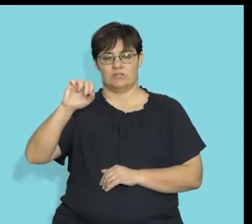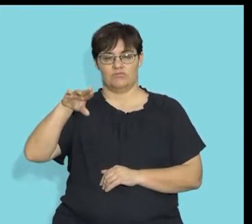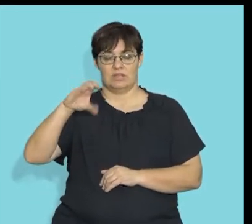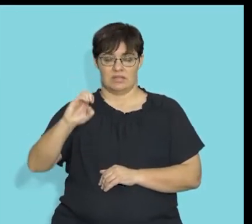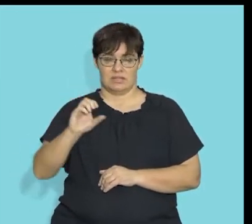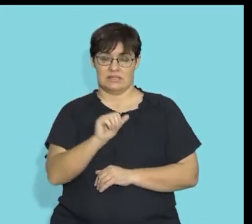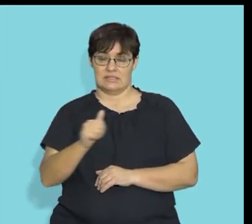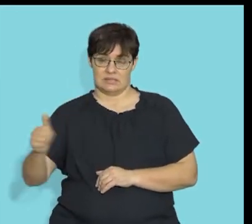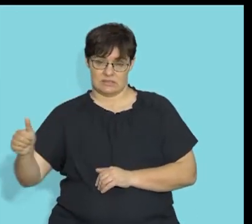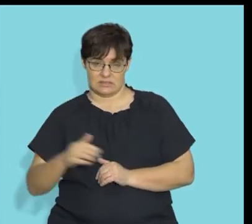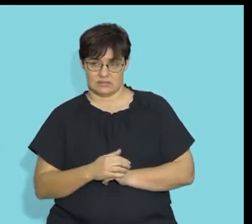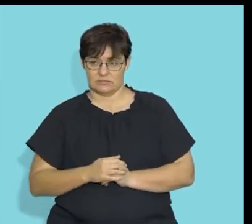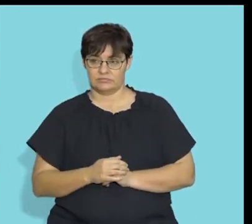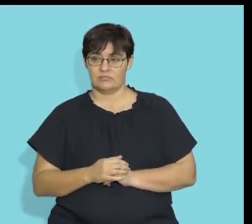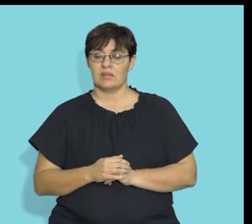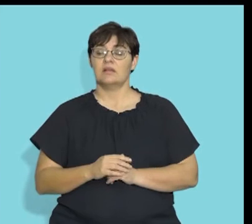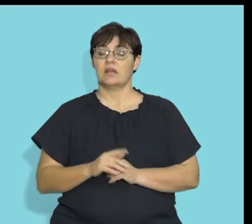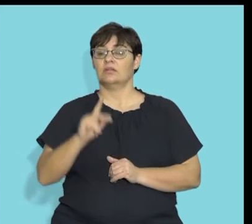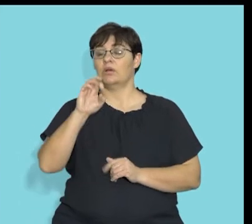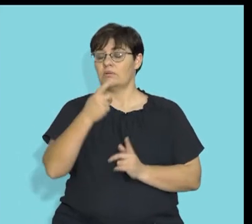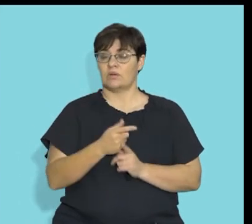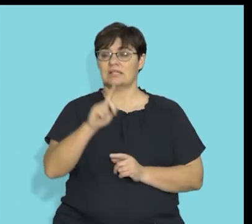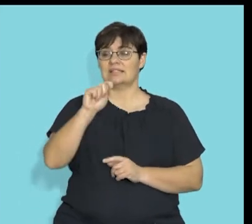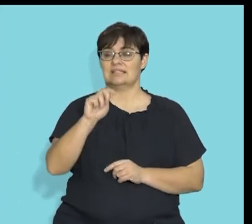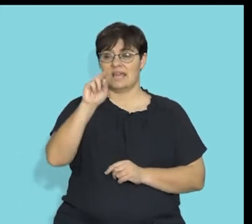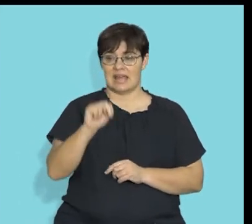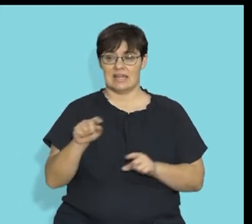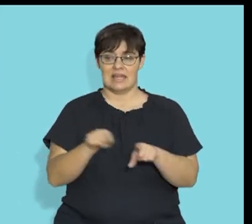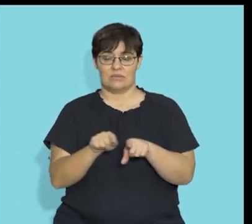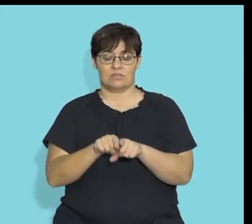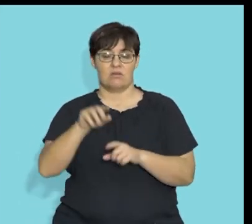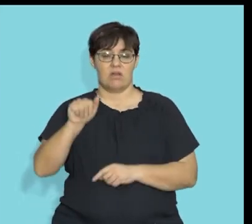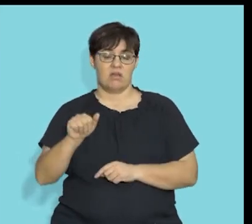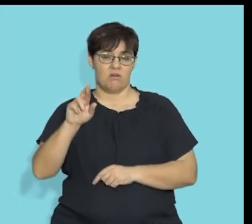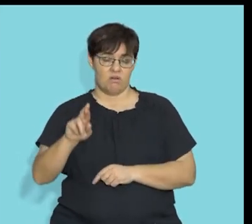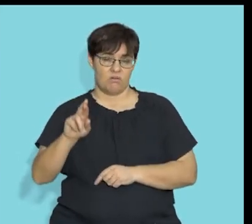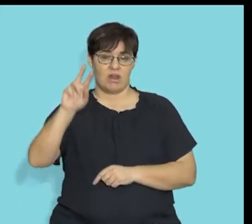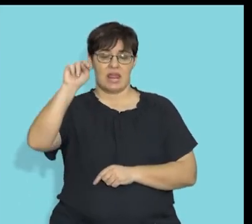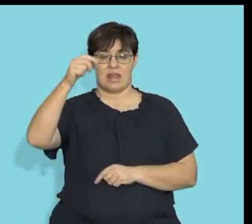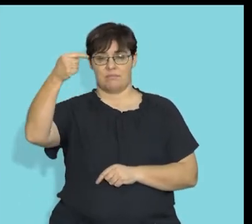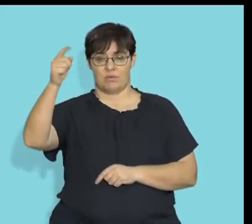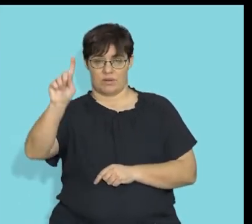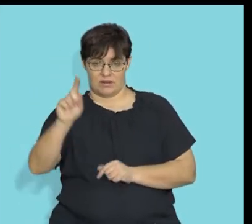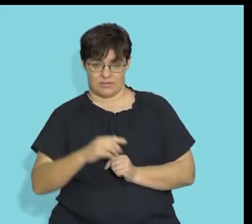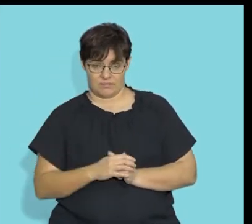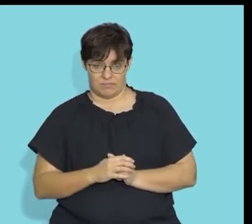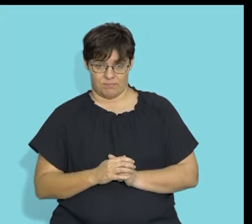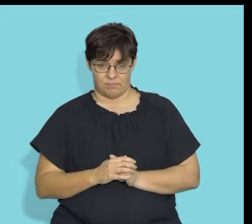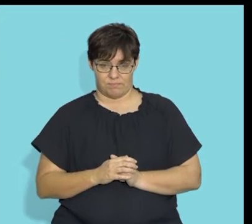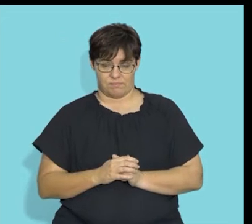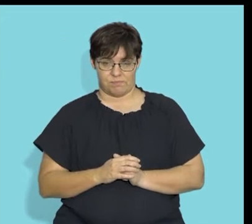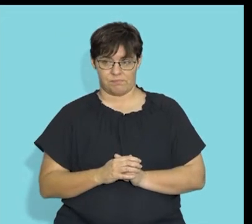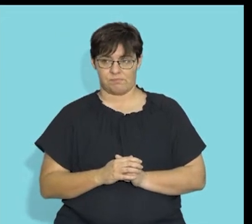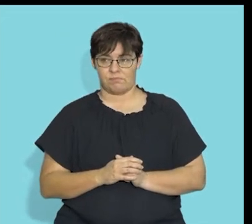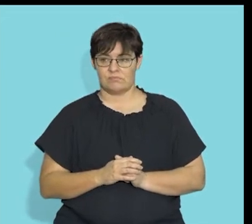sequence. The nth term for a geometric sequence is Tn is equal to AR to the power of